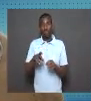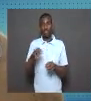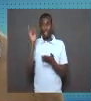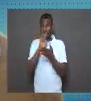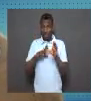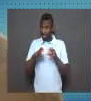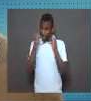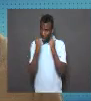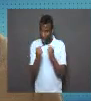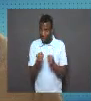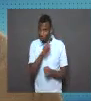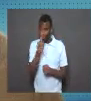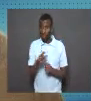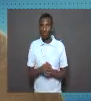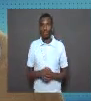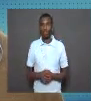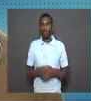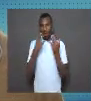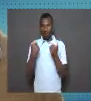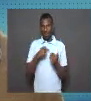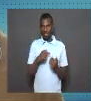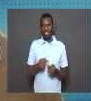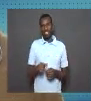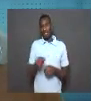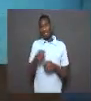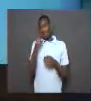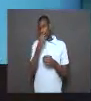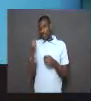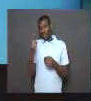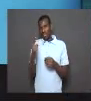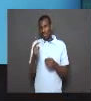Let us consider some possibilities.